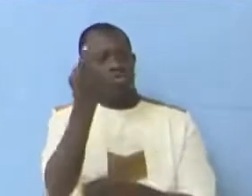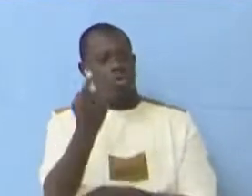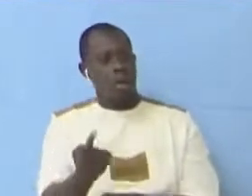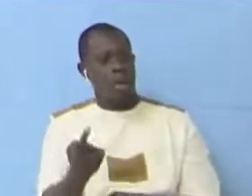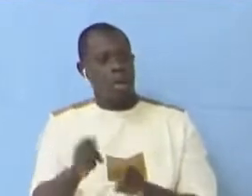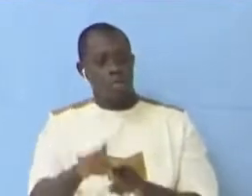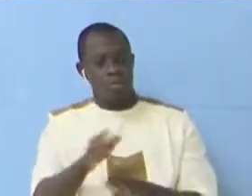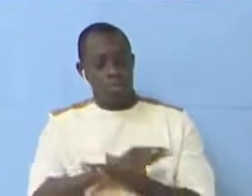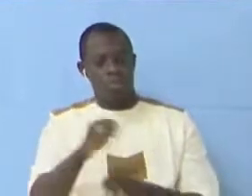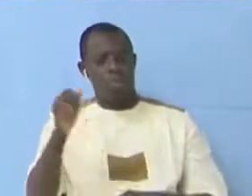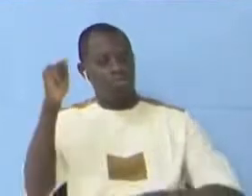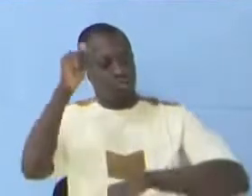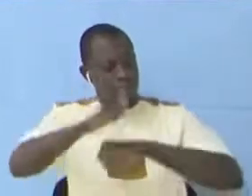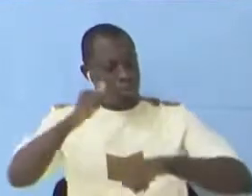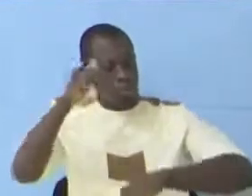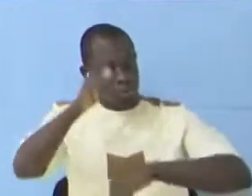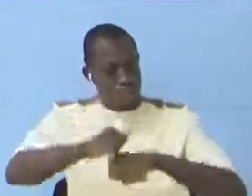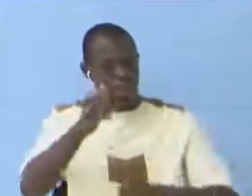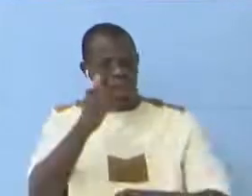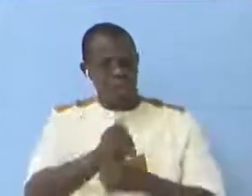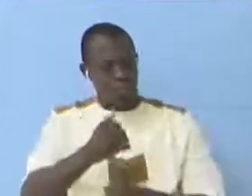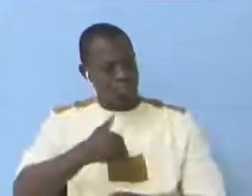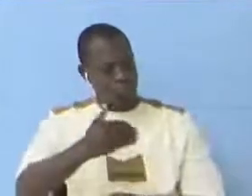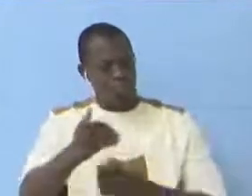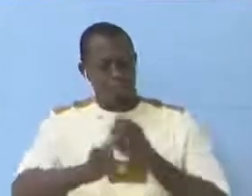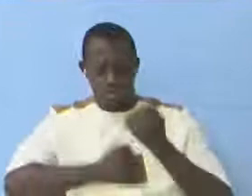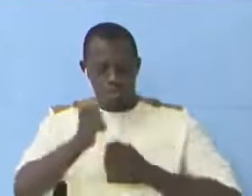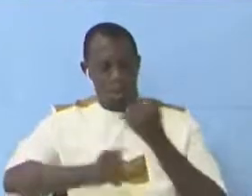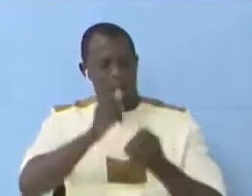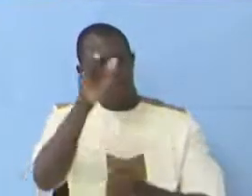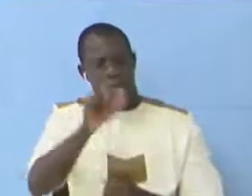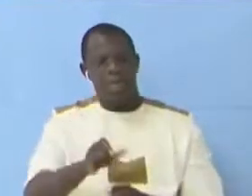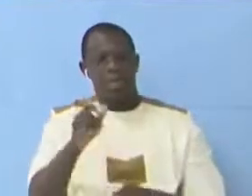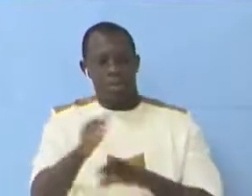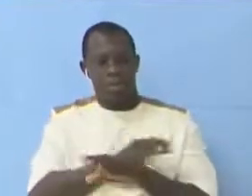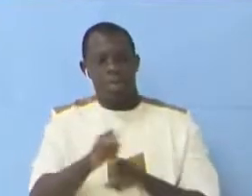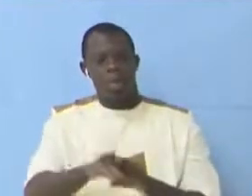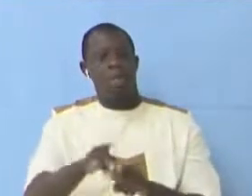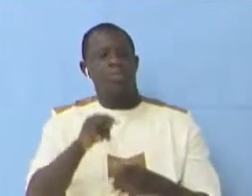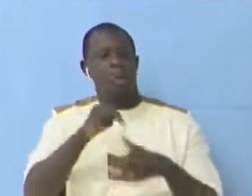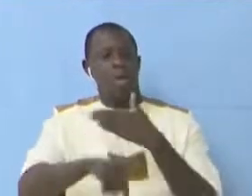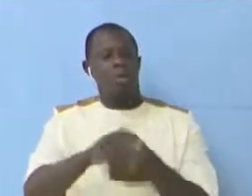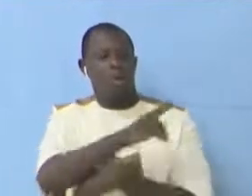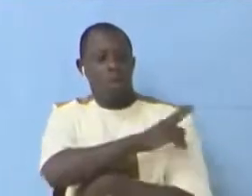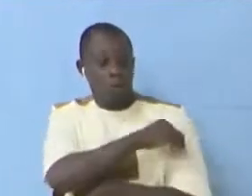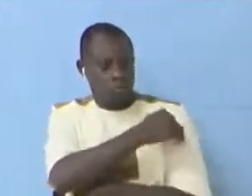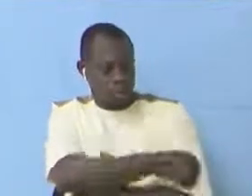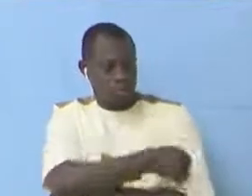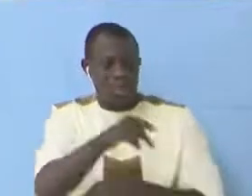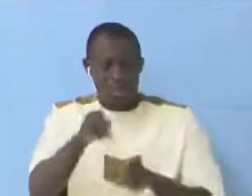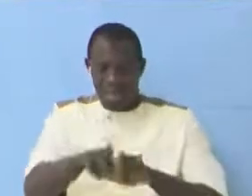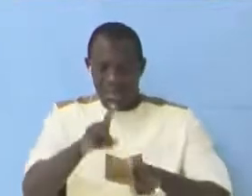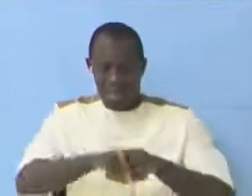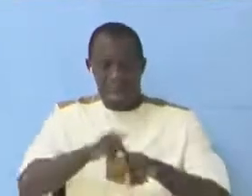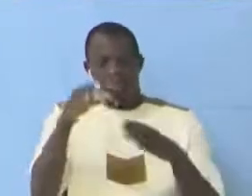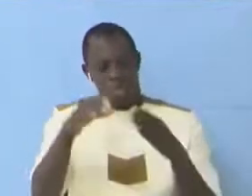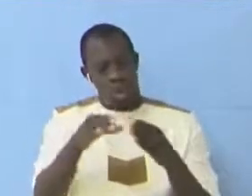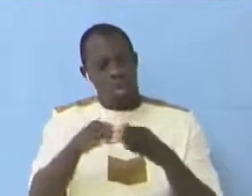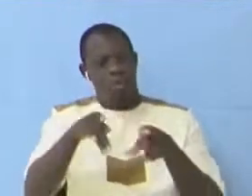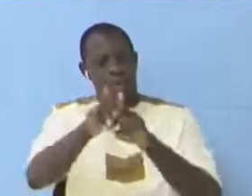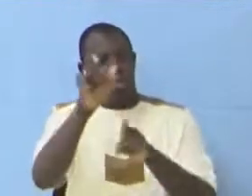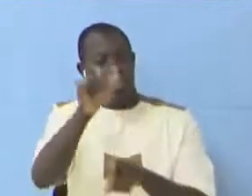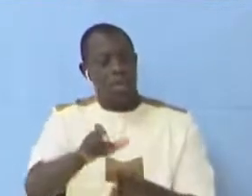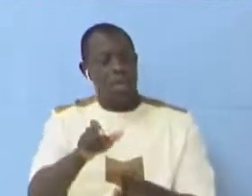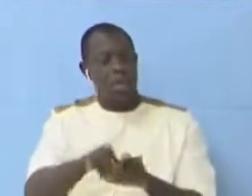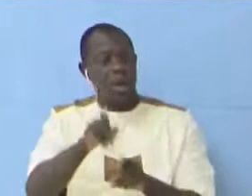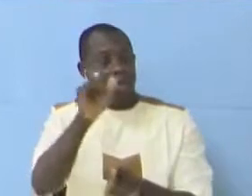Brutalized, yes, he told me. And you were in fact in hospital almost at the same time? Yes. He almost lost his life?